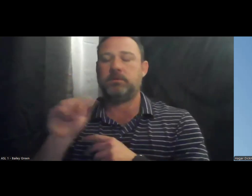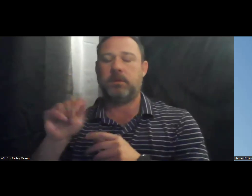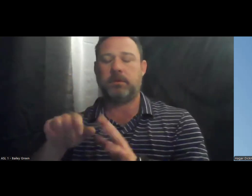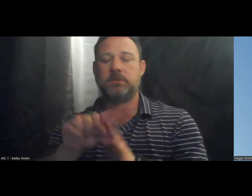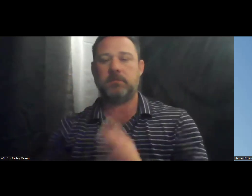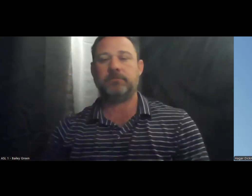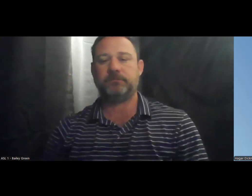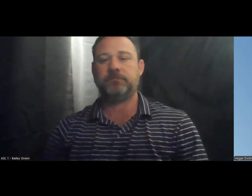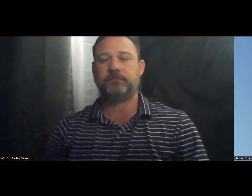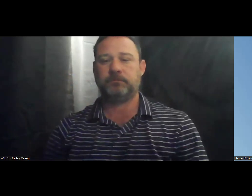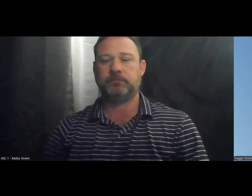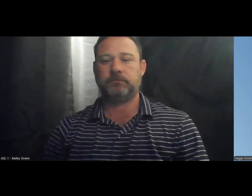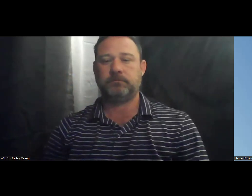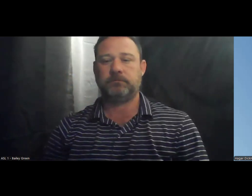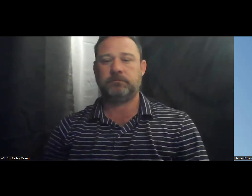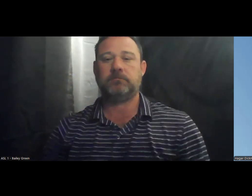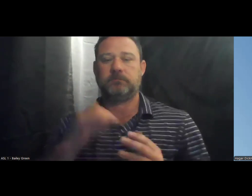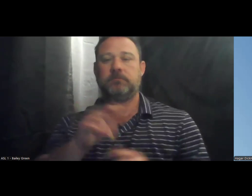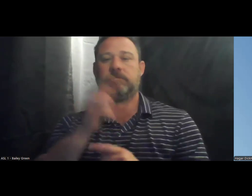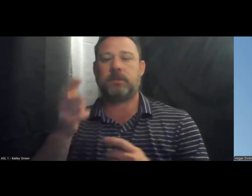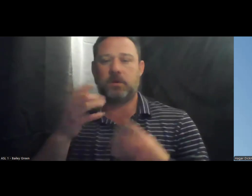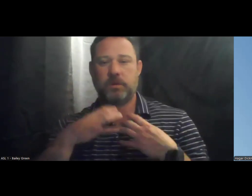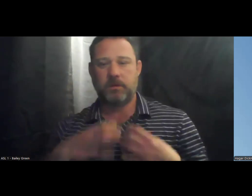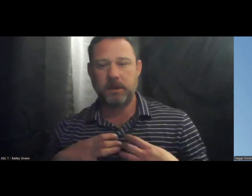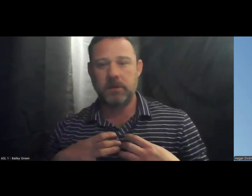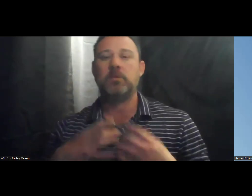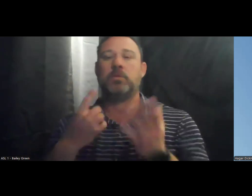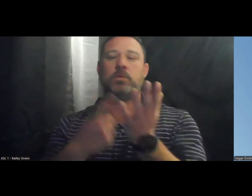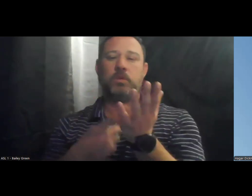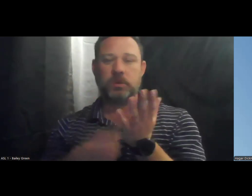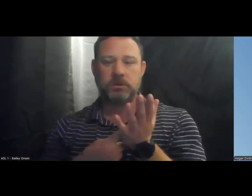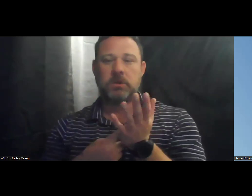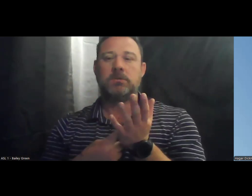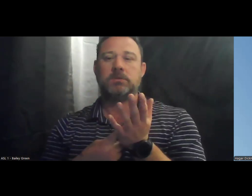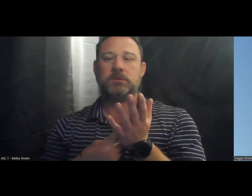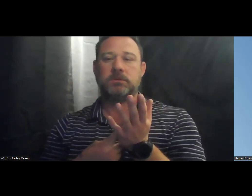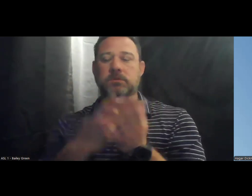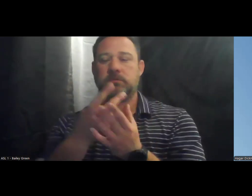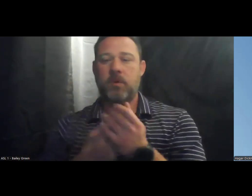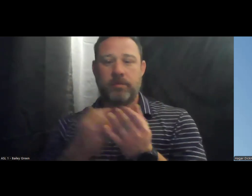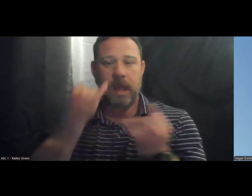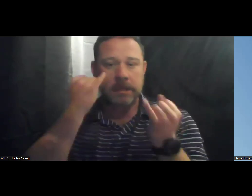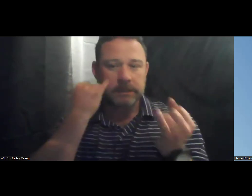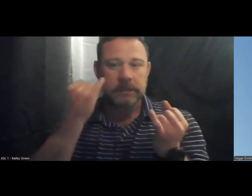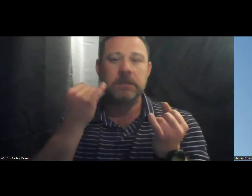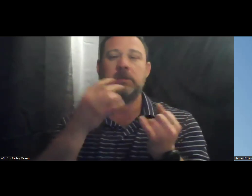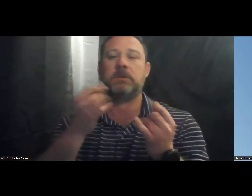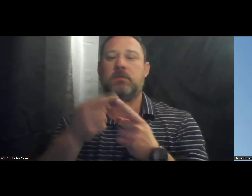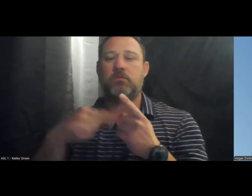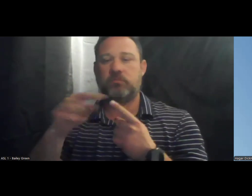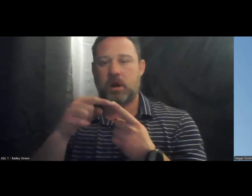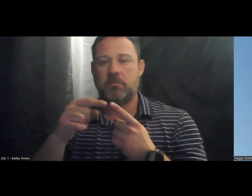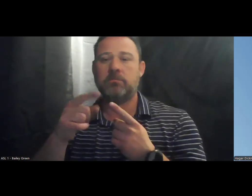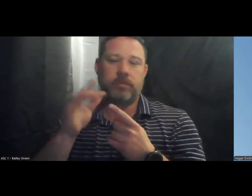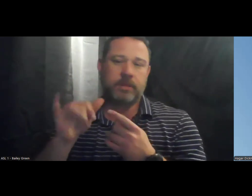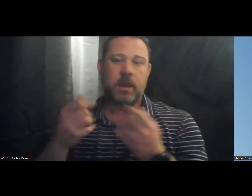state. I wanted to turn it over now to the committee to discuss both ideas and around that